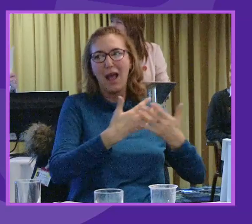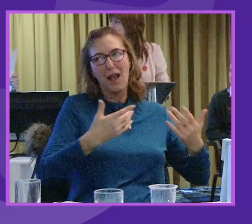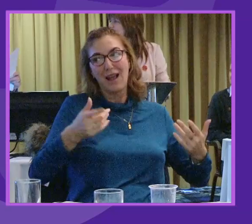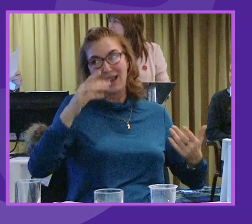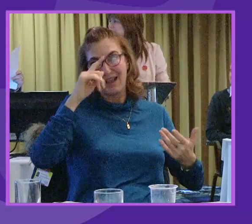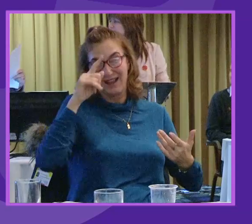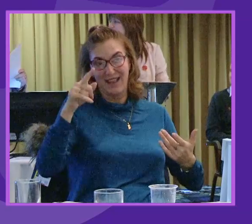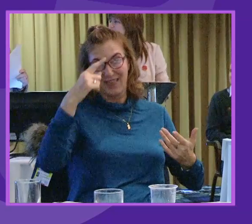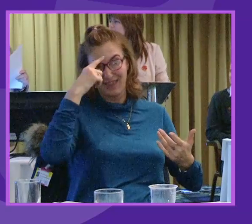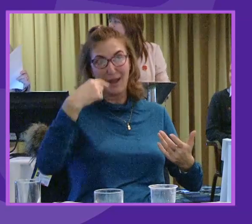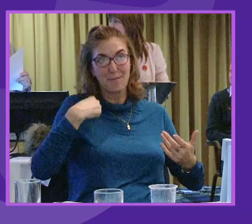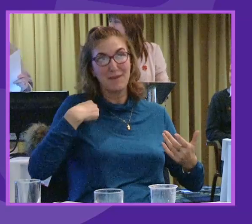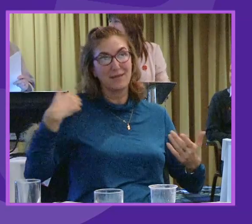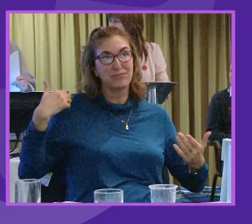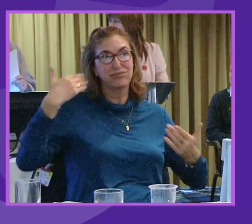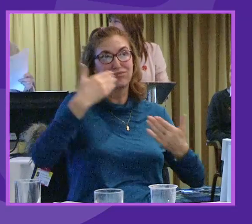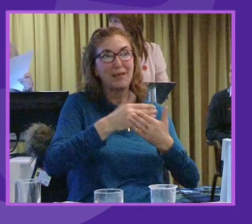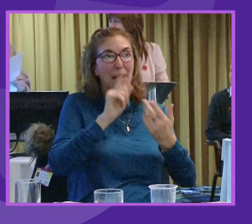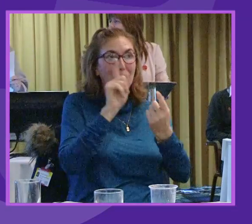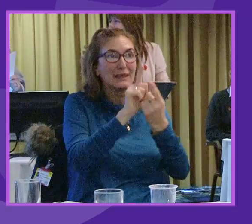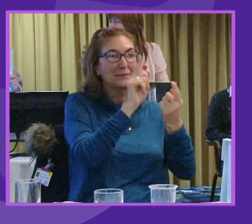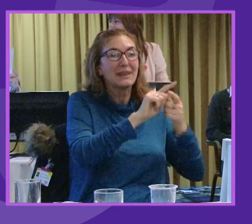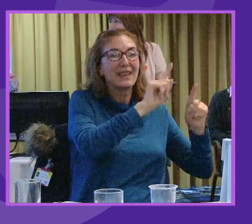it'd need to be. I've collected a few psychiatrists and